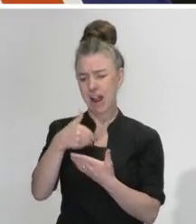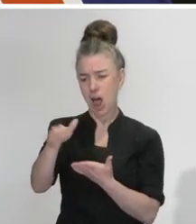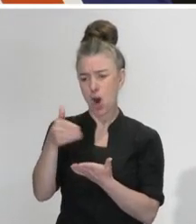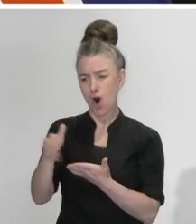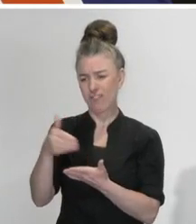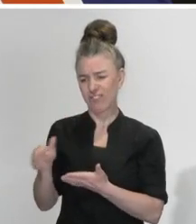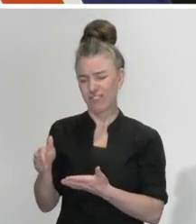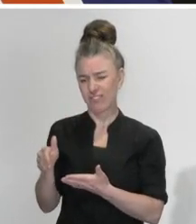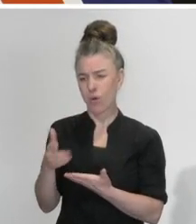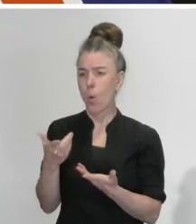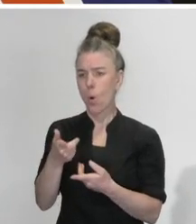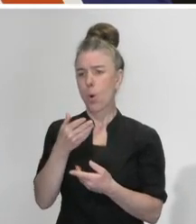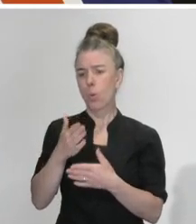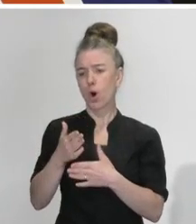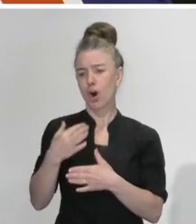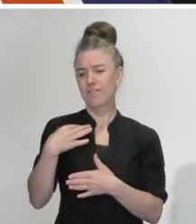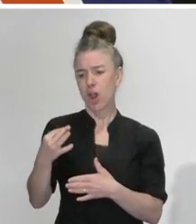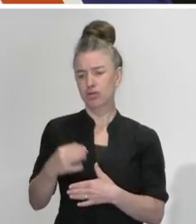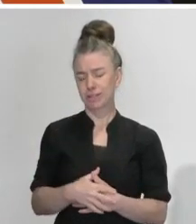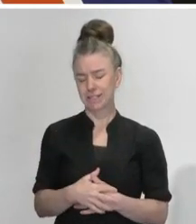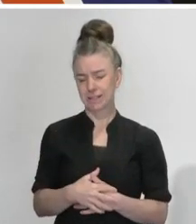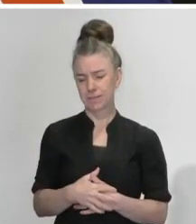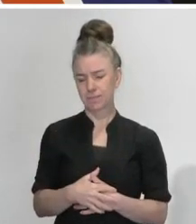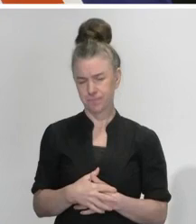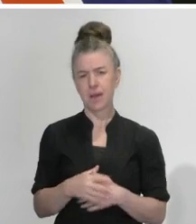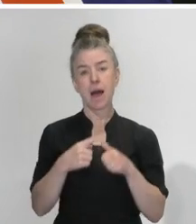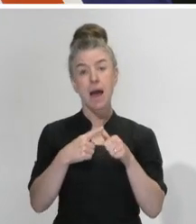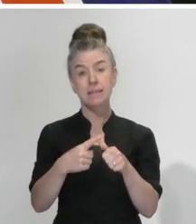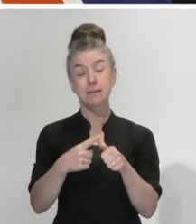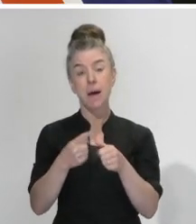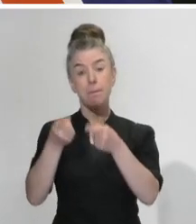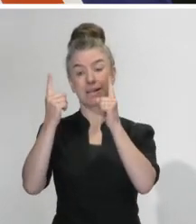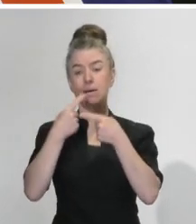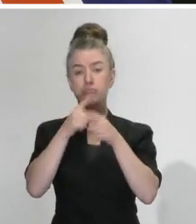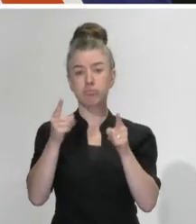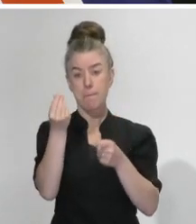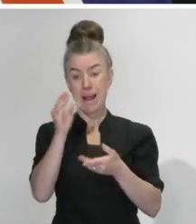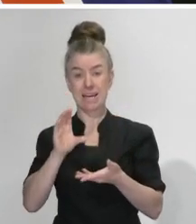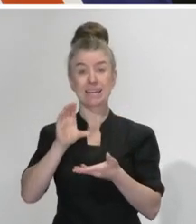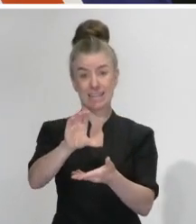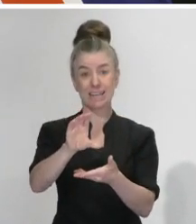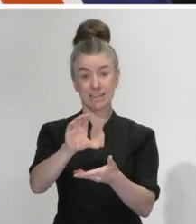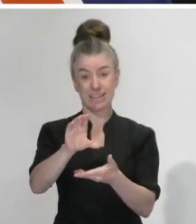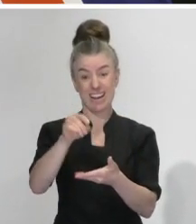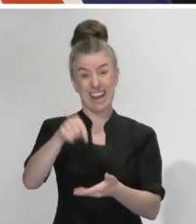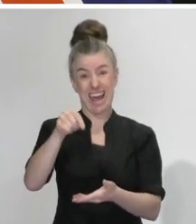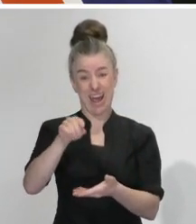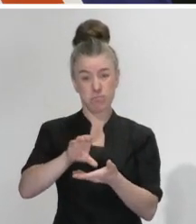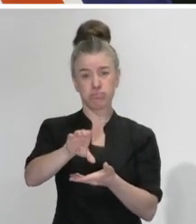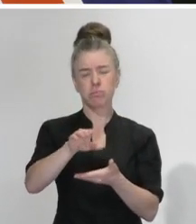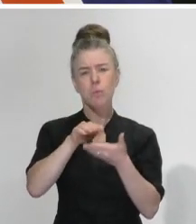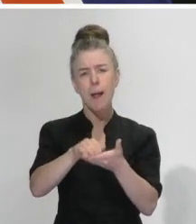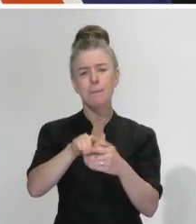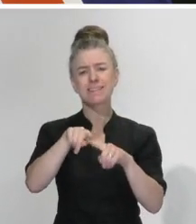government? So there was the announcement that the Minister made yesterday of a cash injection, an upfront cash injection, and that is to assist